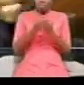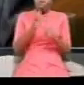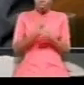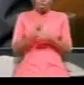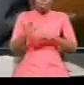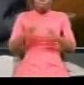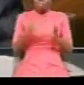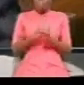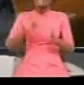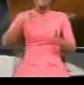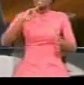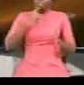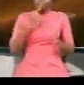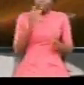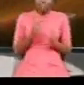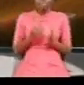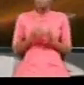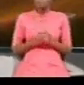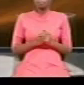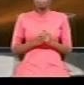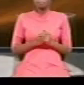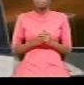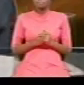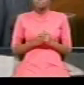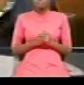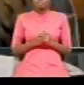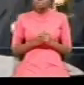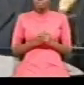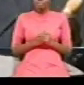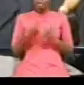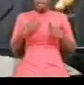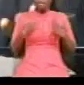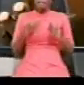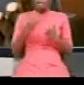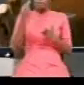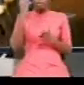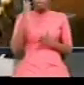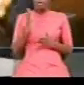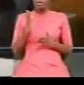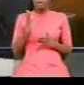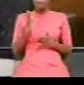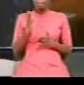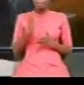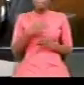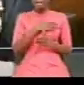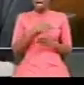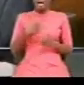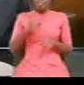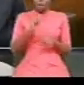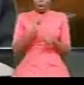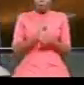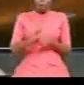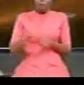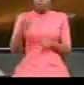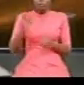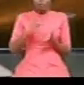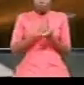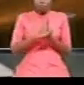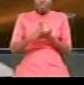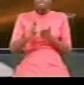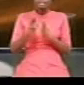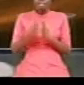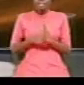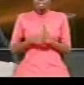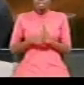it zealously. Actually, the fear of God and the works of